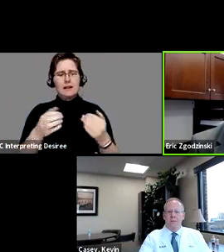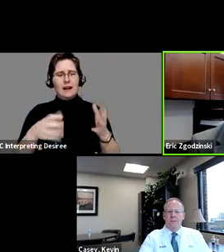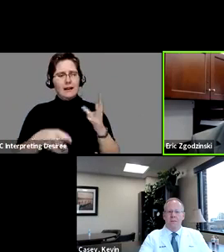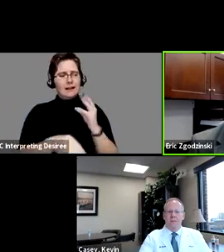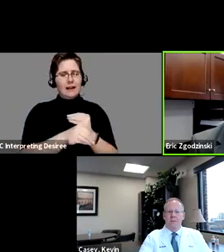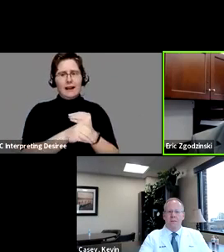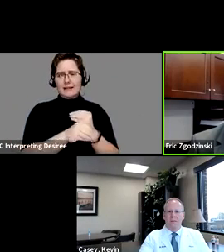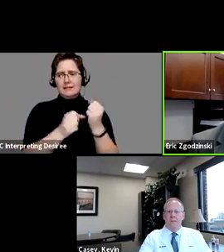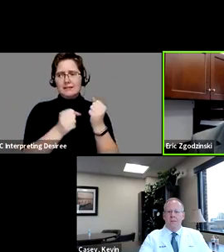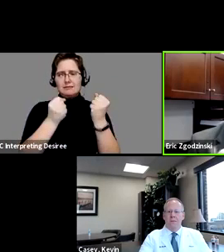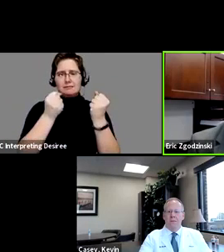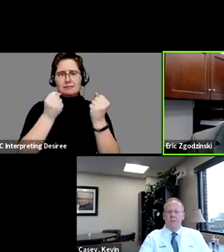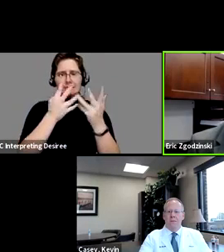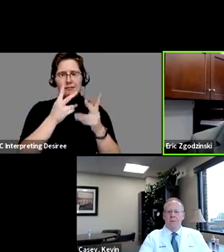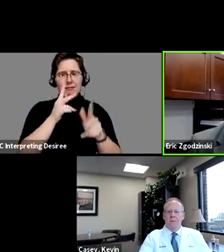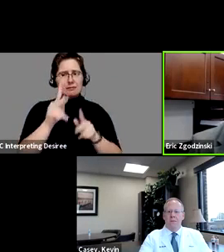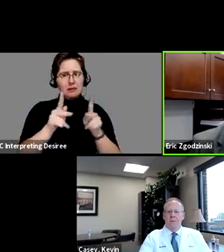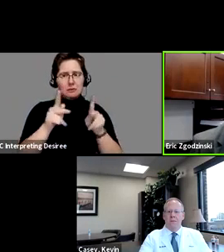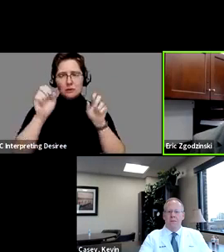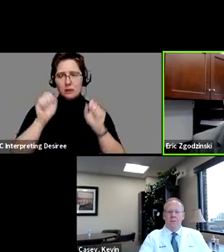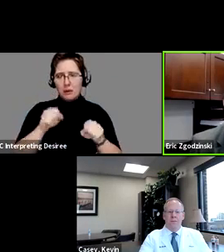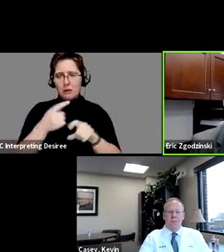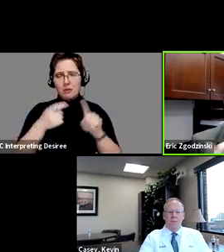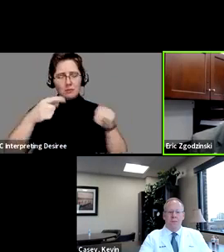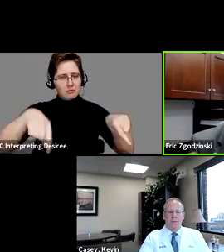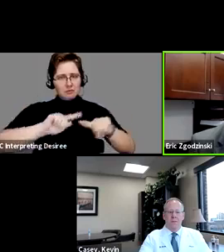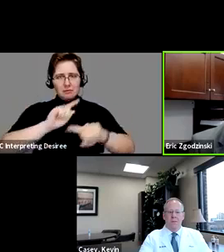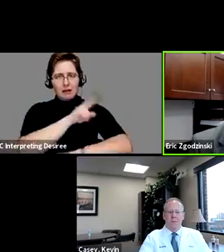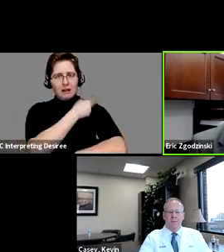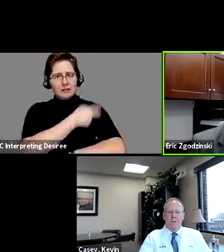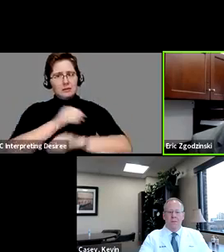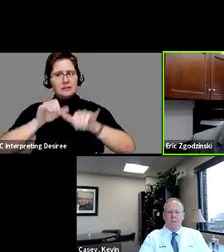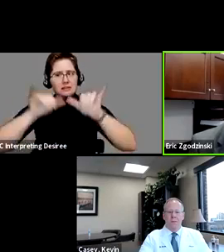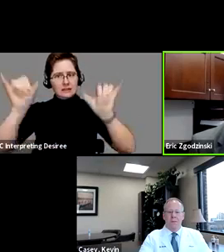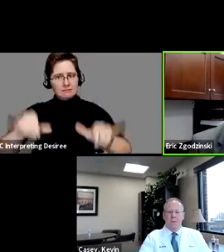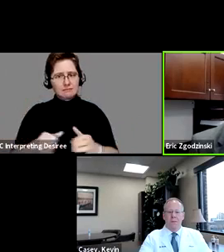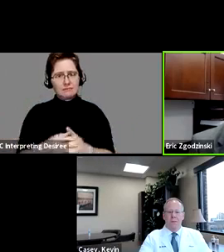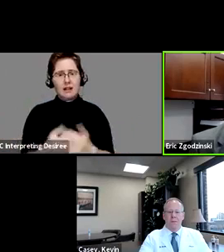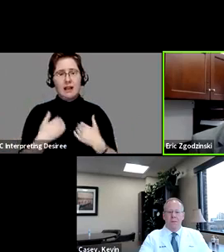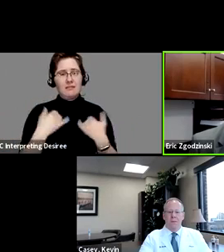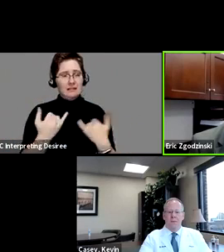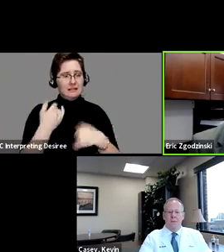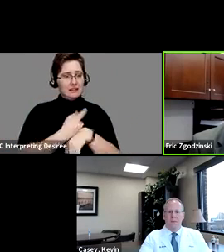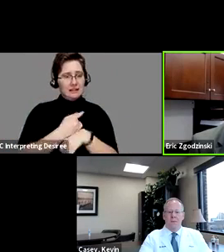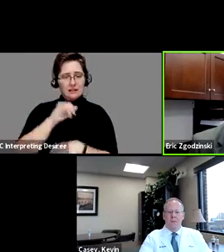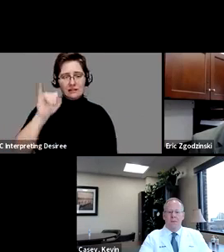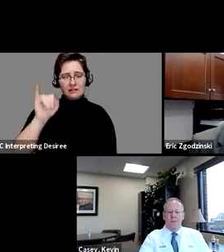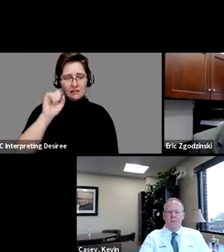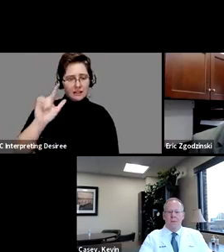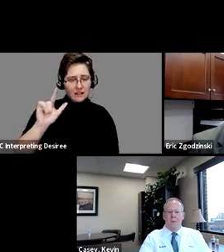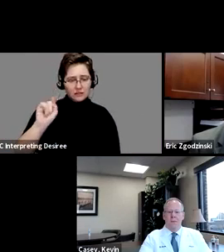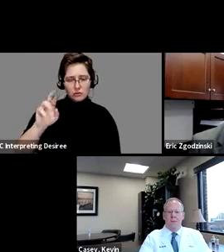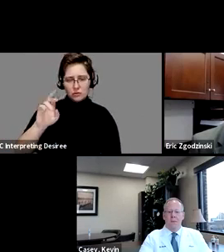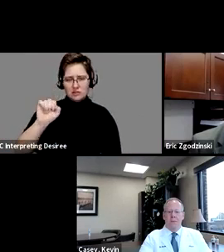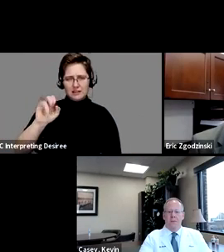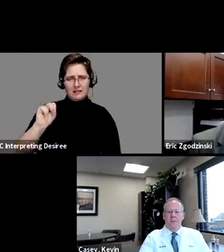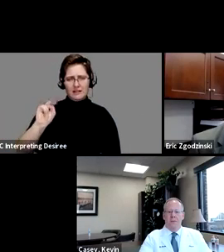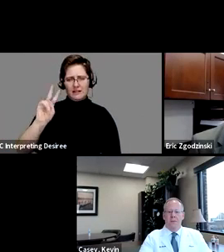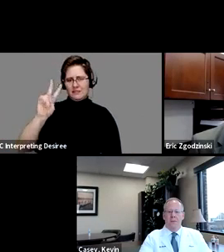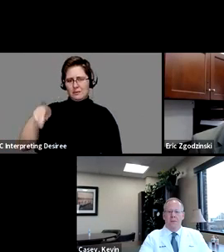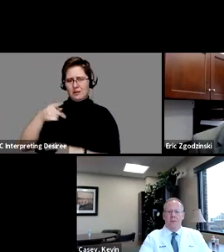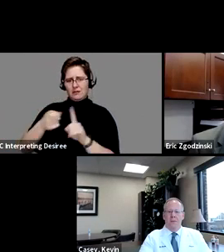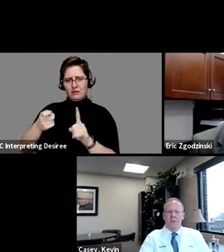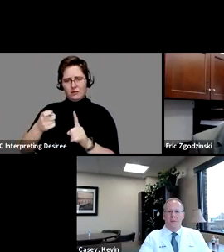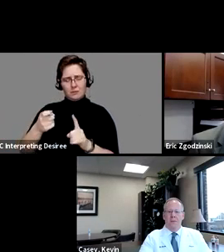in as many of our panelists as we can from these hospital systems. So we have today Jill Trozin, the VP from Patient Care